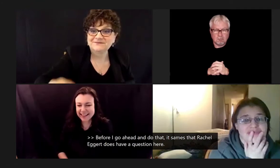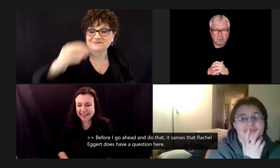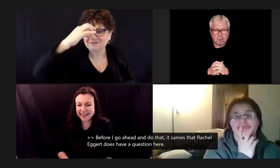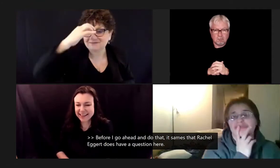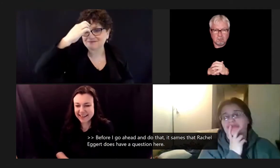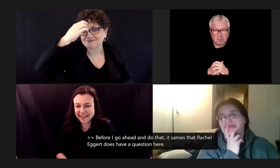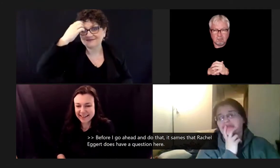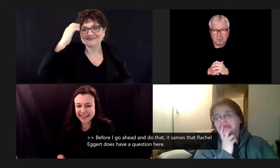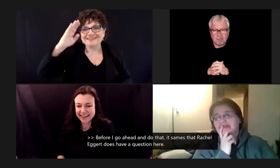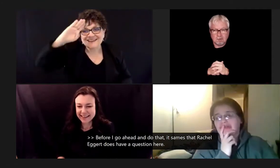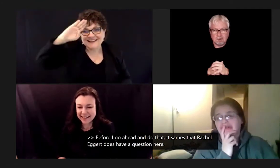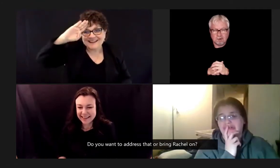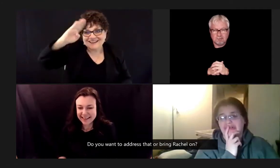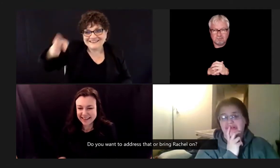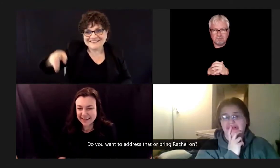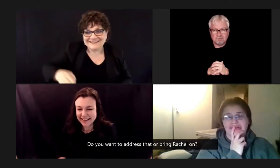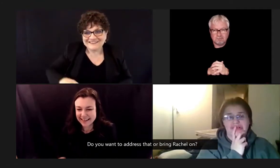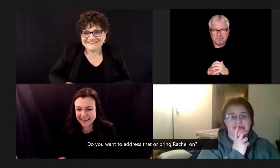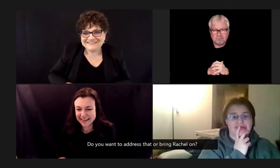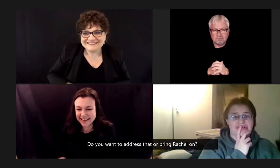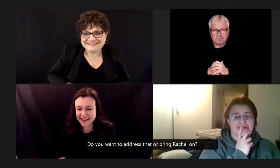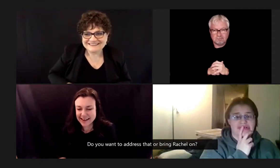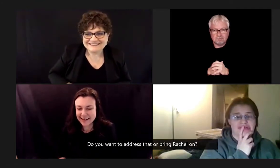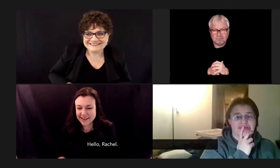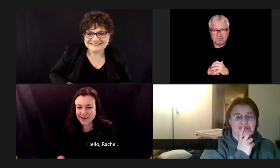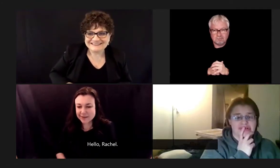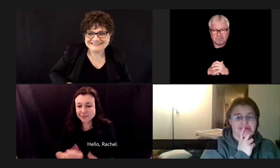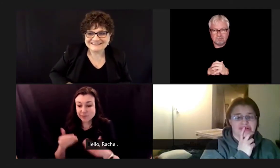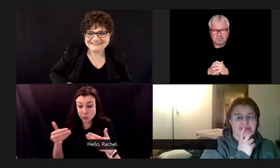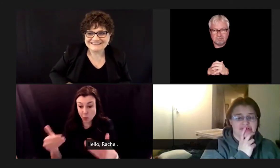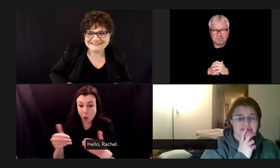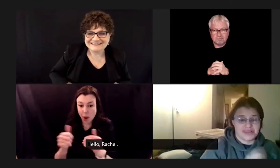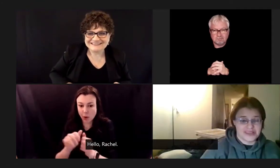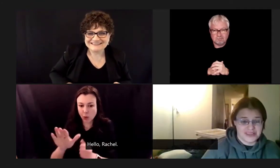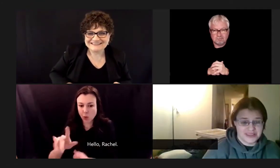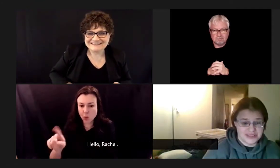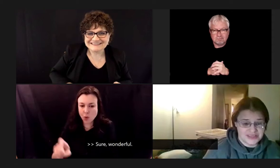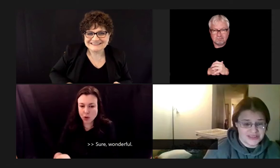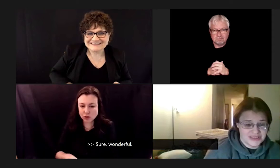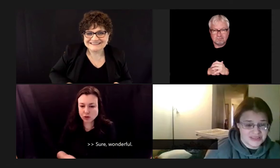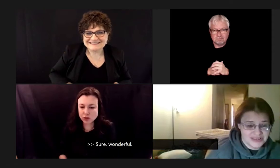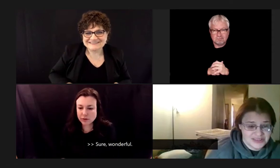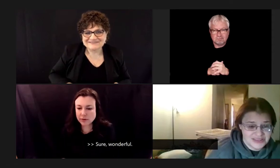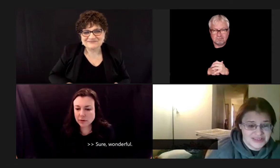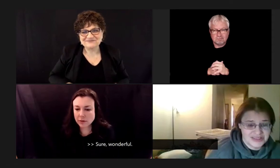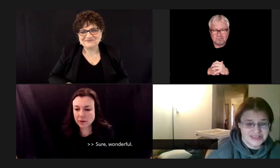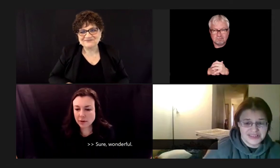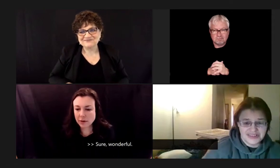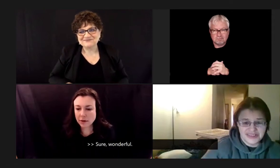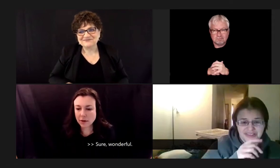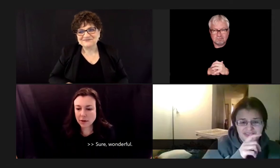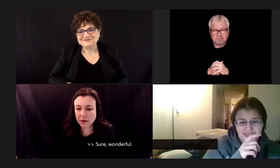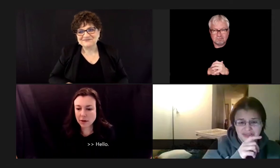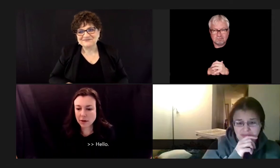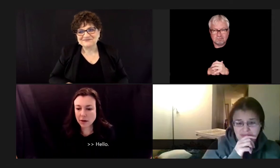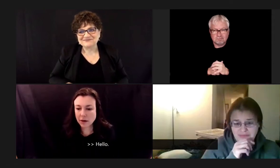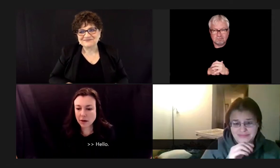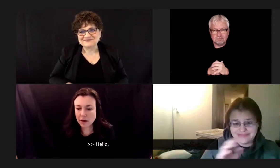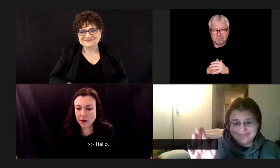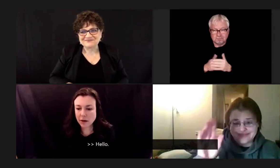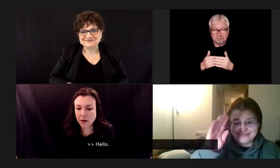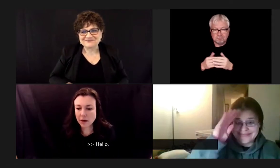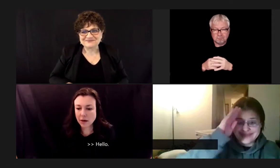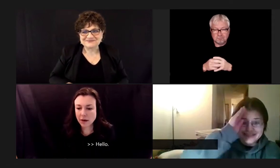hello, Rachel. Sure, wonderful. Hello. Do you want to go ahead with your